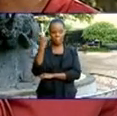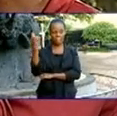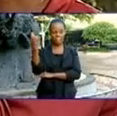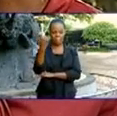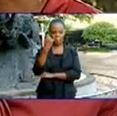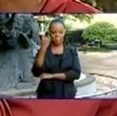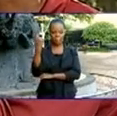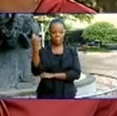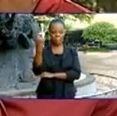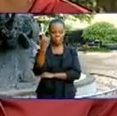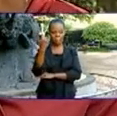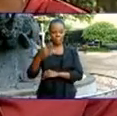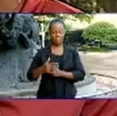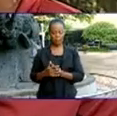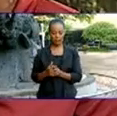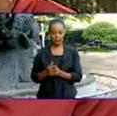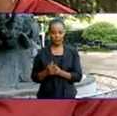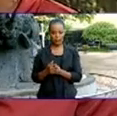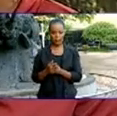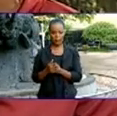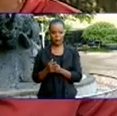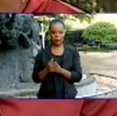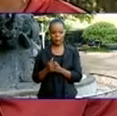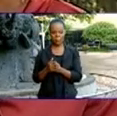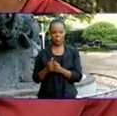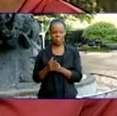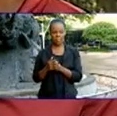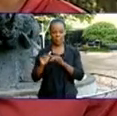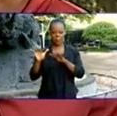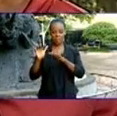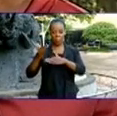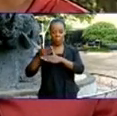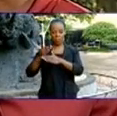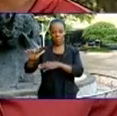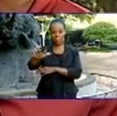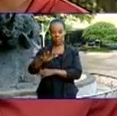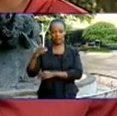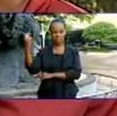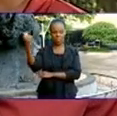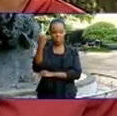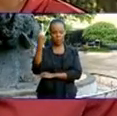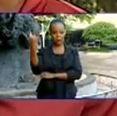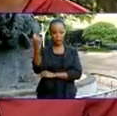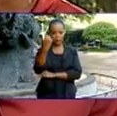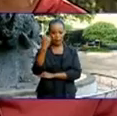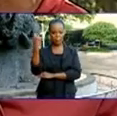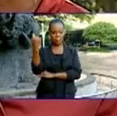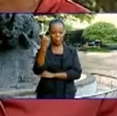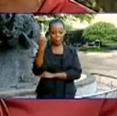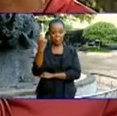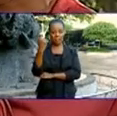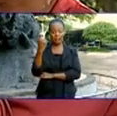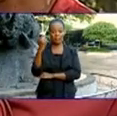mindset, firstly, it will be the mindset of the people we're working with at the rural areas. They regard you as, if you're a